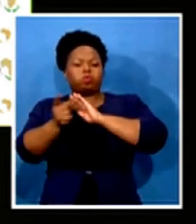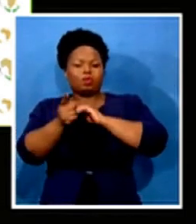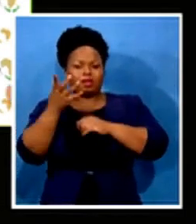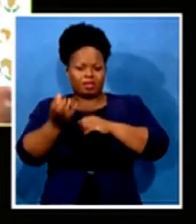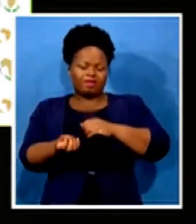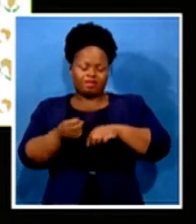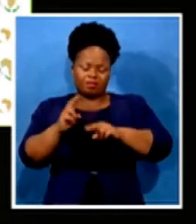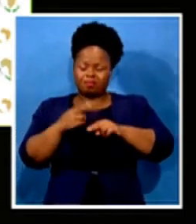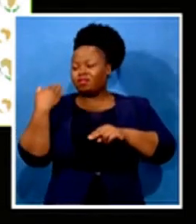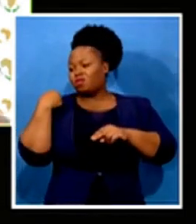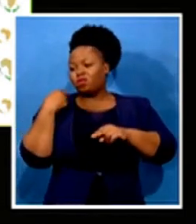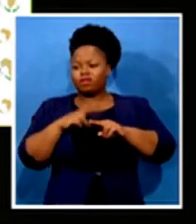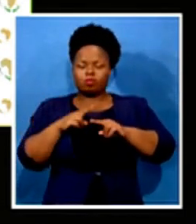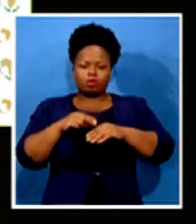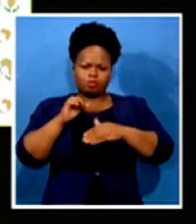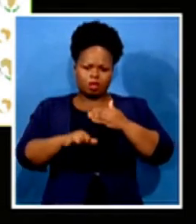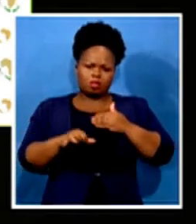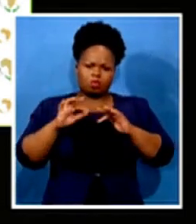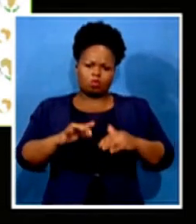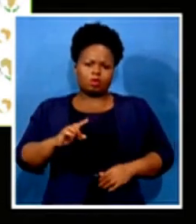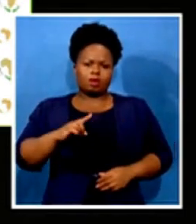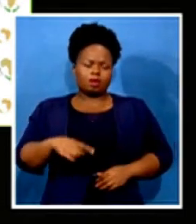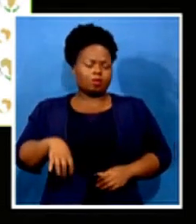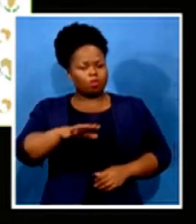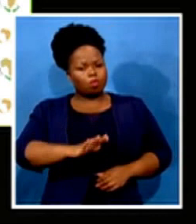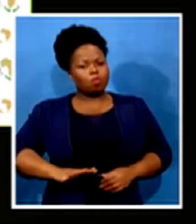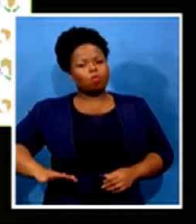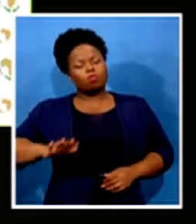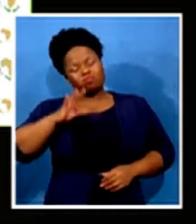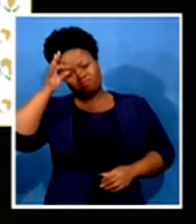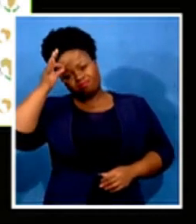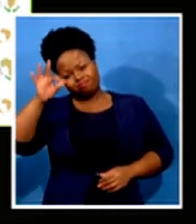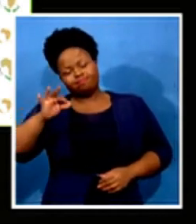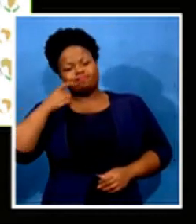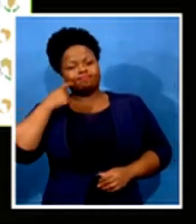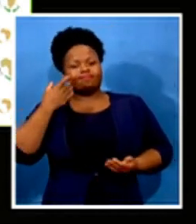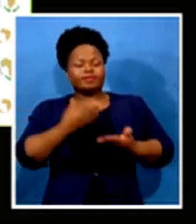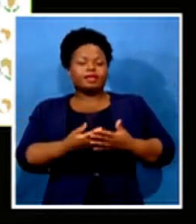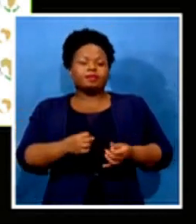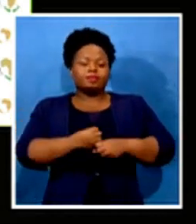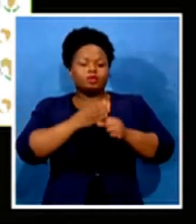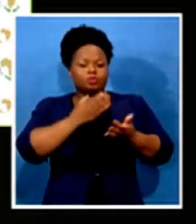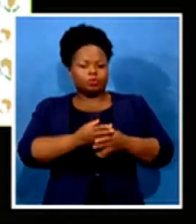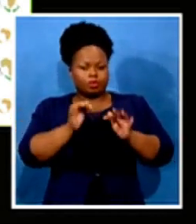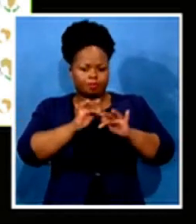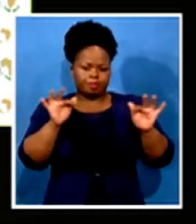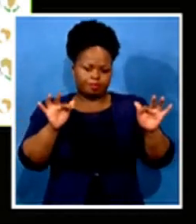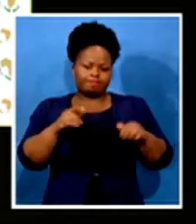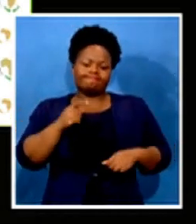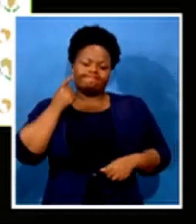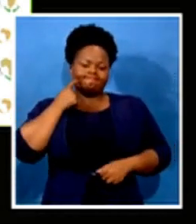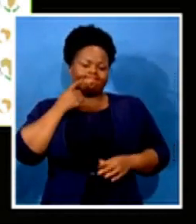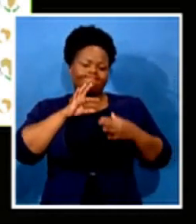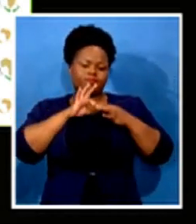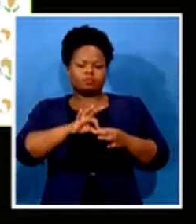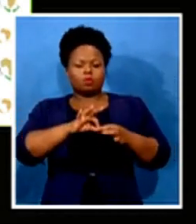the whole of society and whole of government to apply to make sure that the population cooperates and collaborate with us as much as possible.